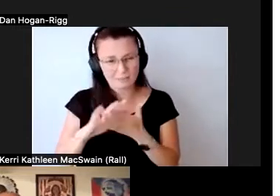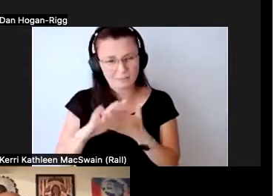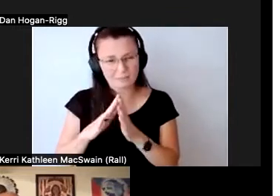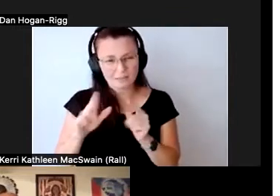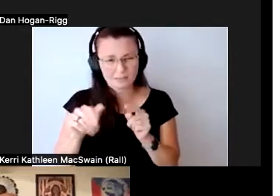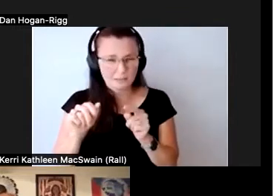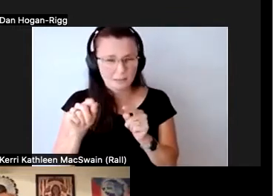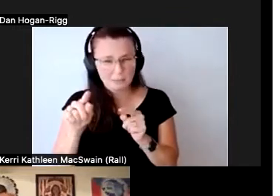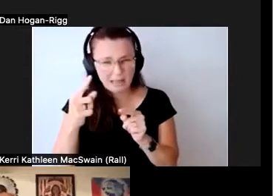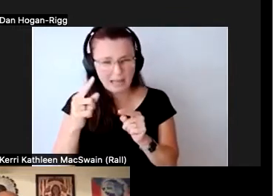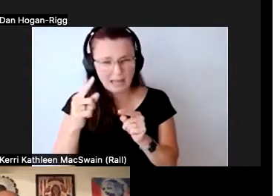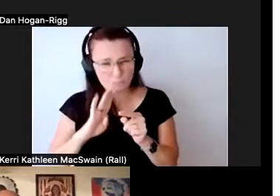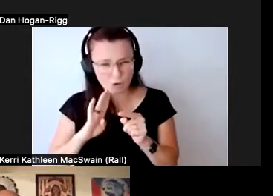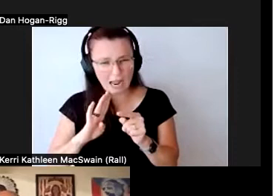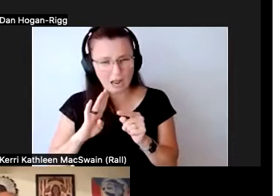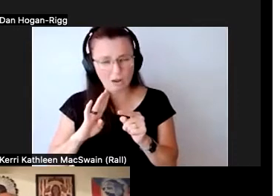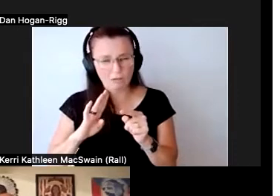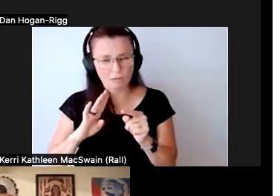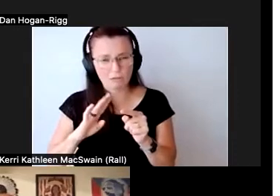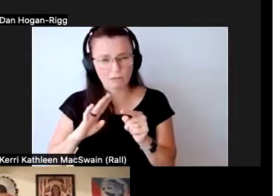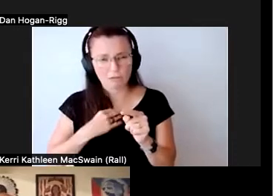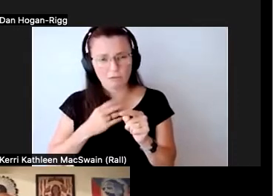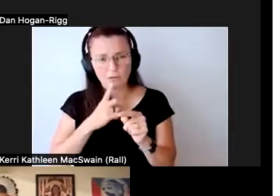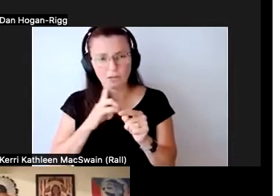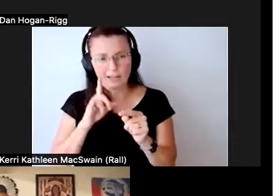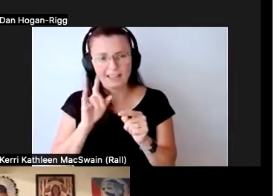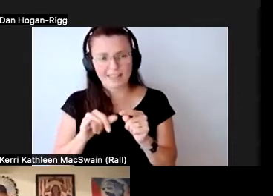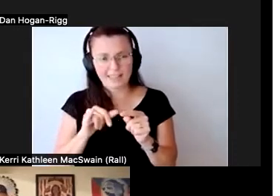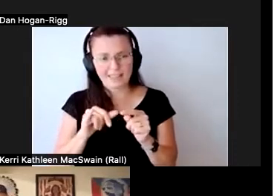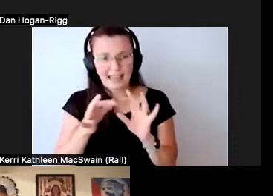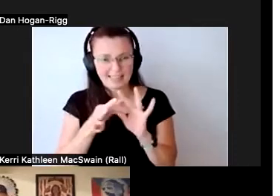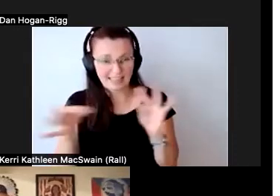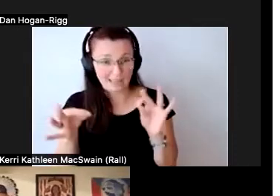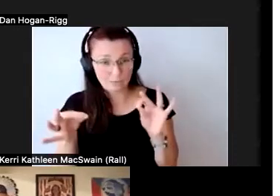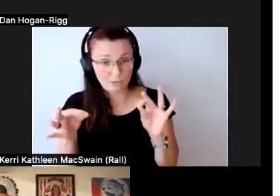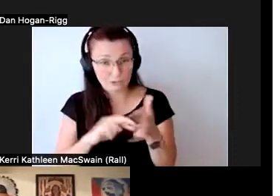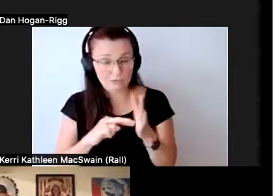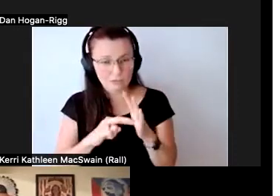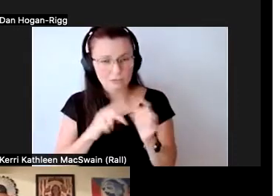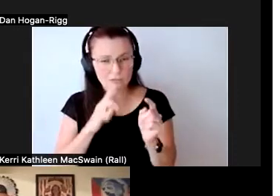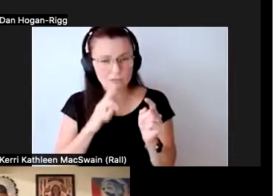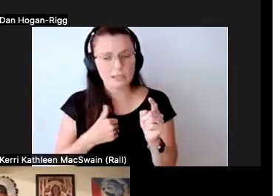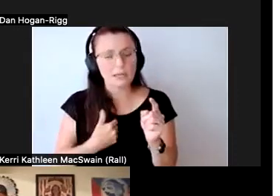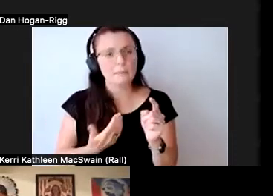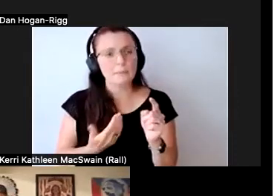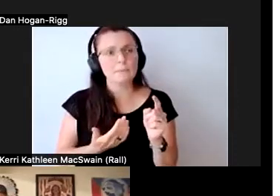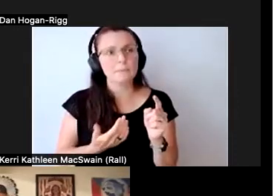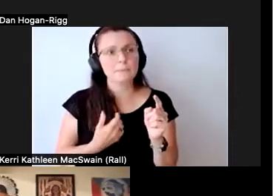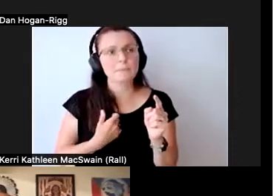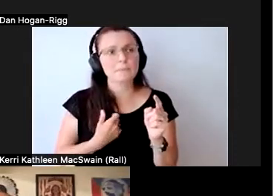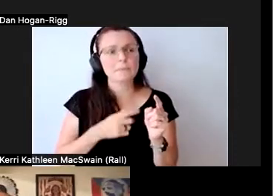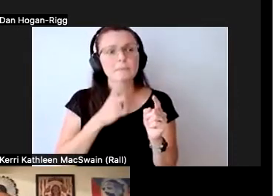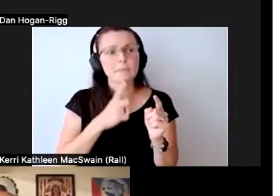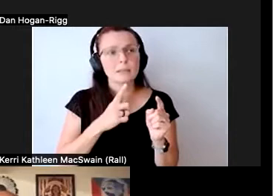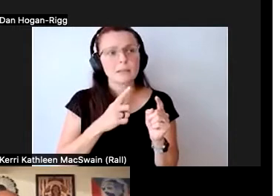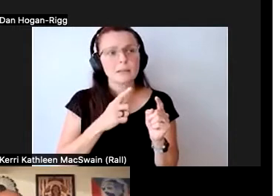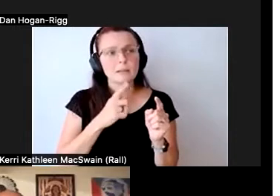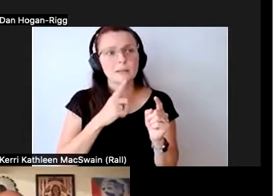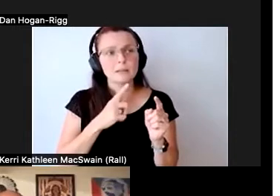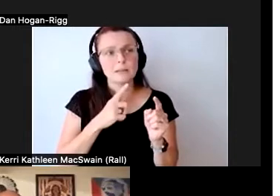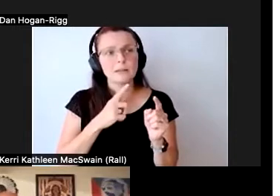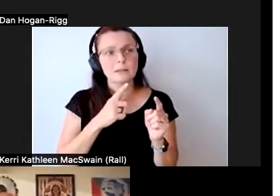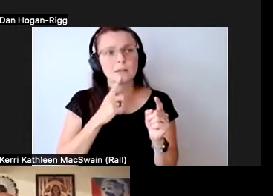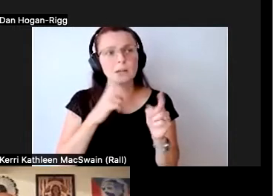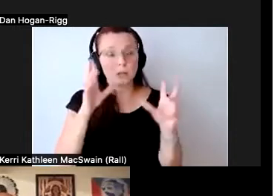That's intentional. That language is intentional. What I've reminded Joe Biden and Rahul Gupta from ONDCP is that